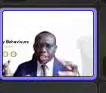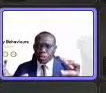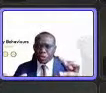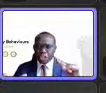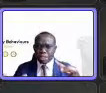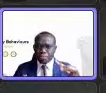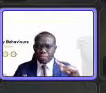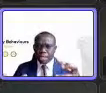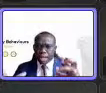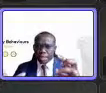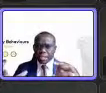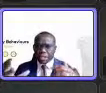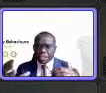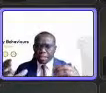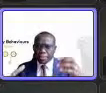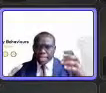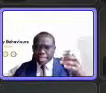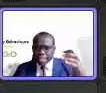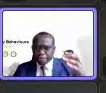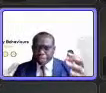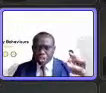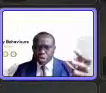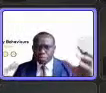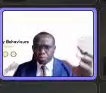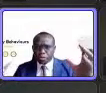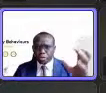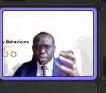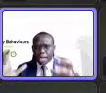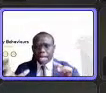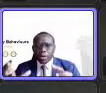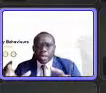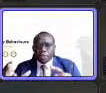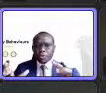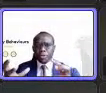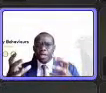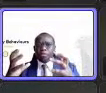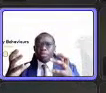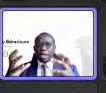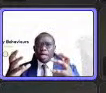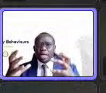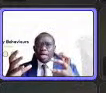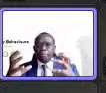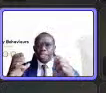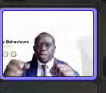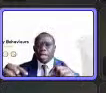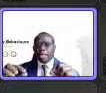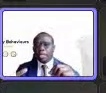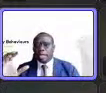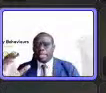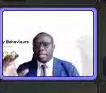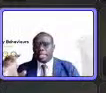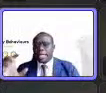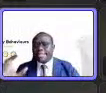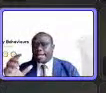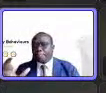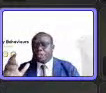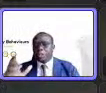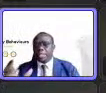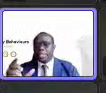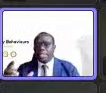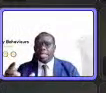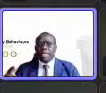the international regime. And this regime starts at the very top from the ICAO level, from particularly, and